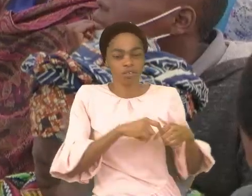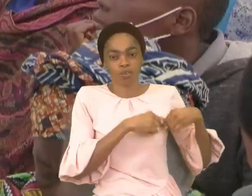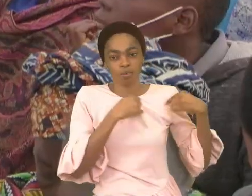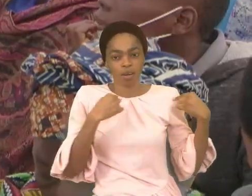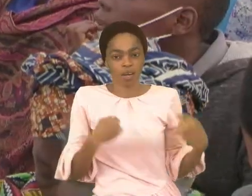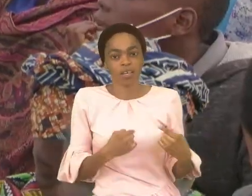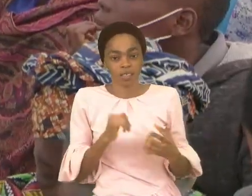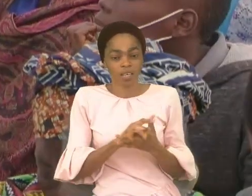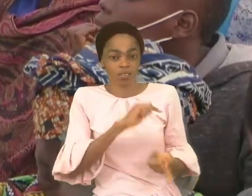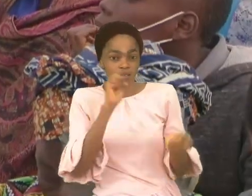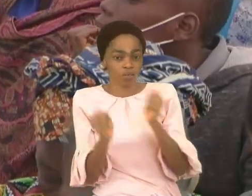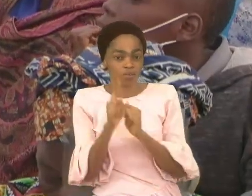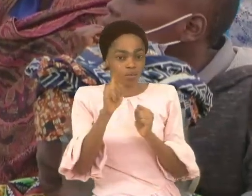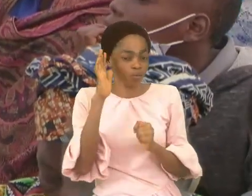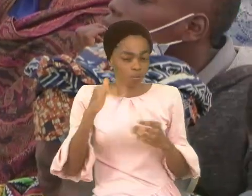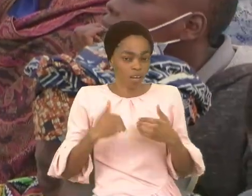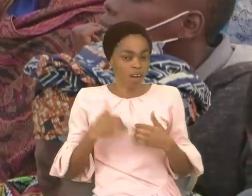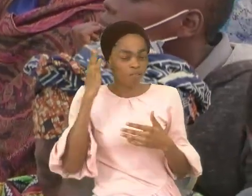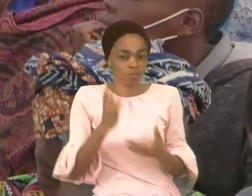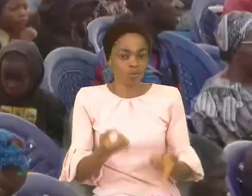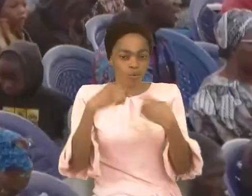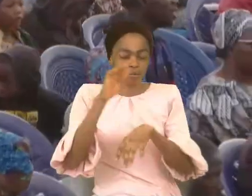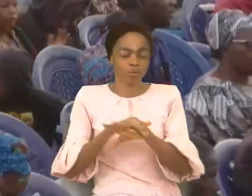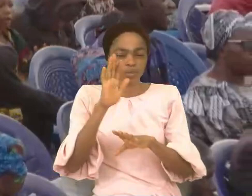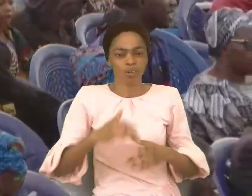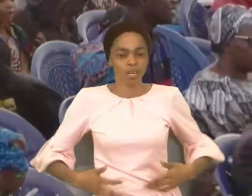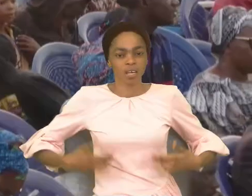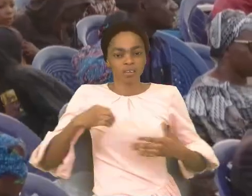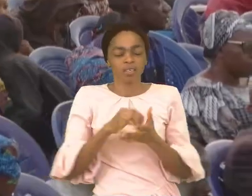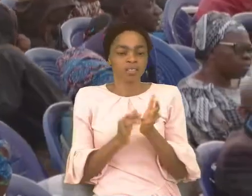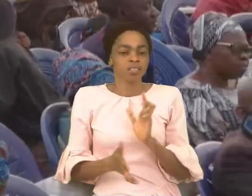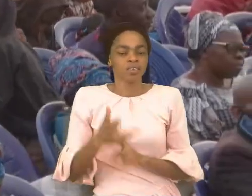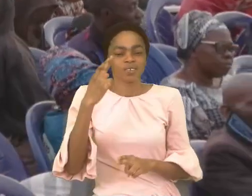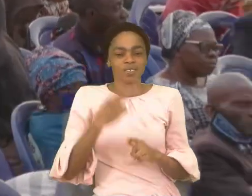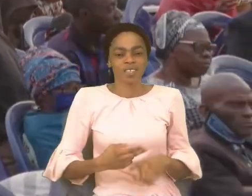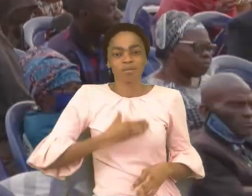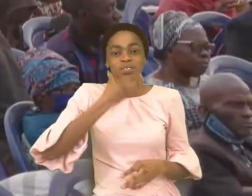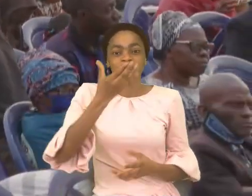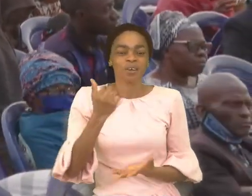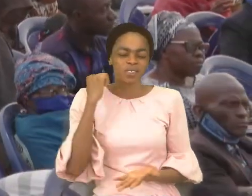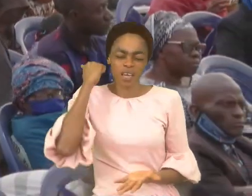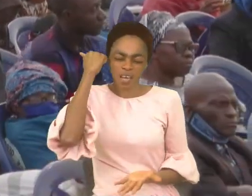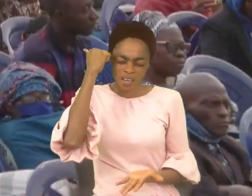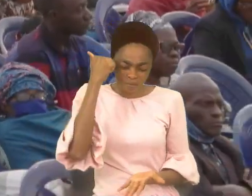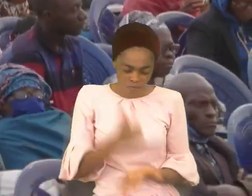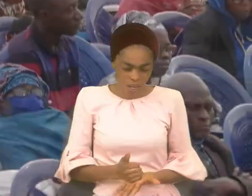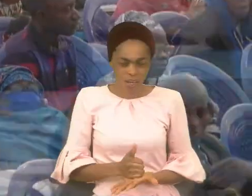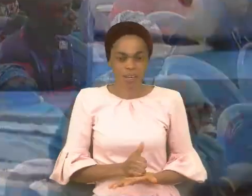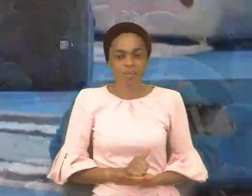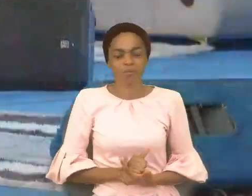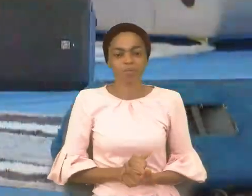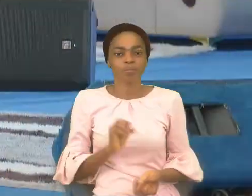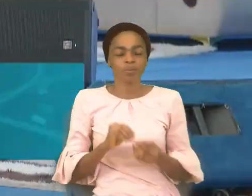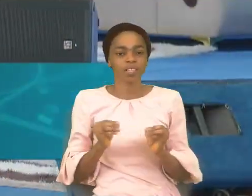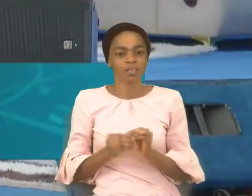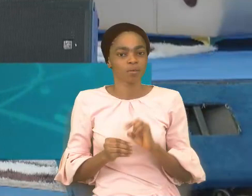name. Somebody shout, say amen. Number one is the courageous few who